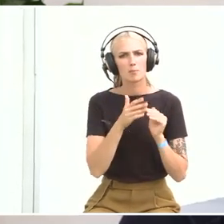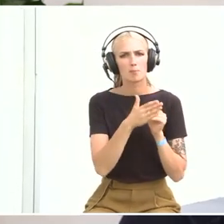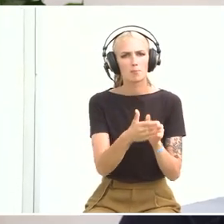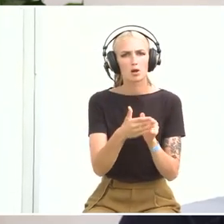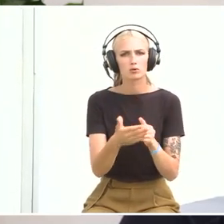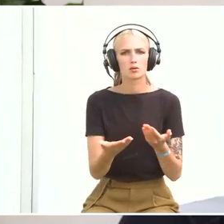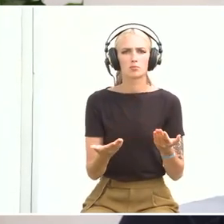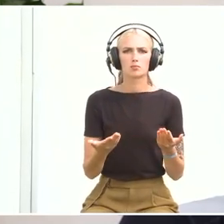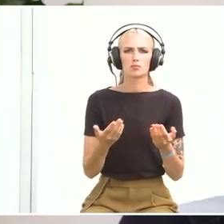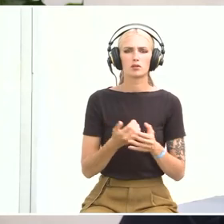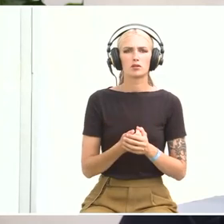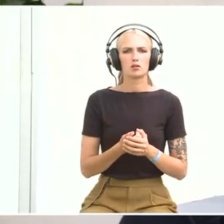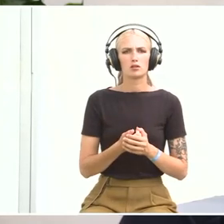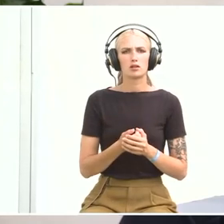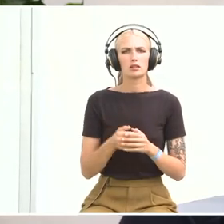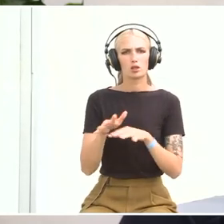of society.